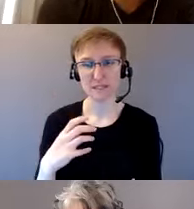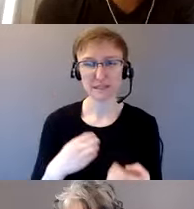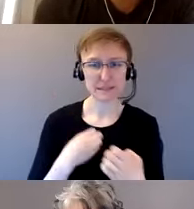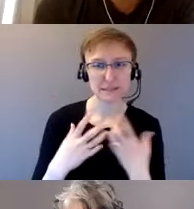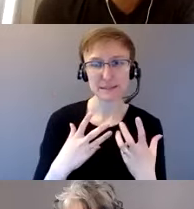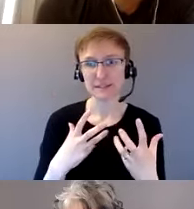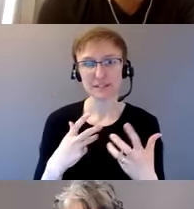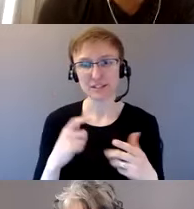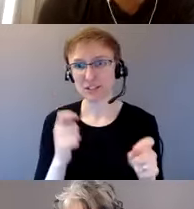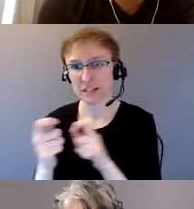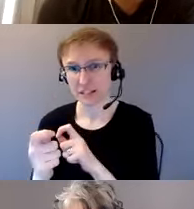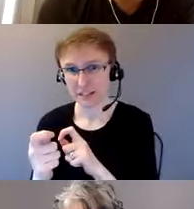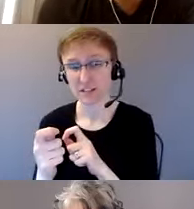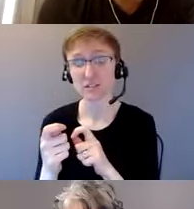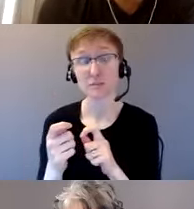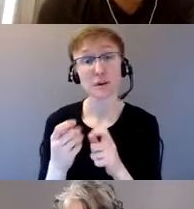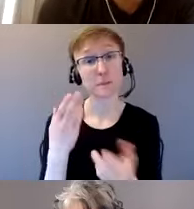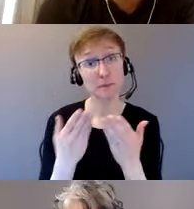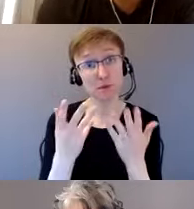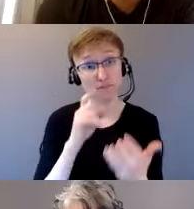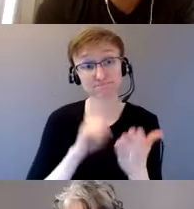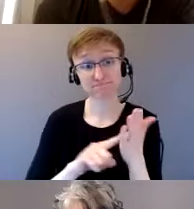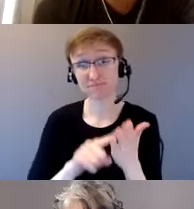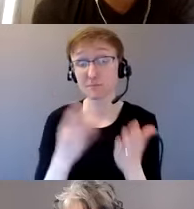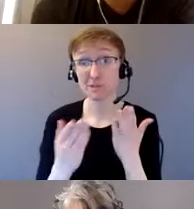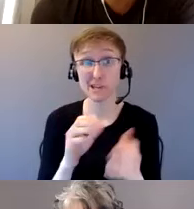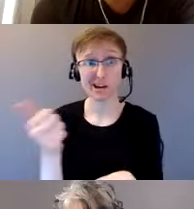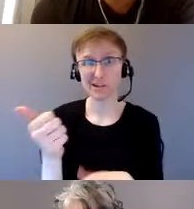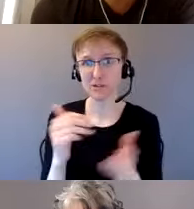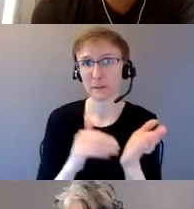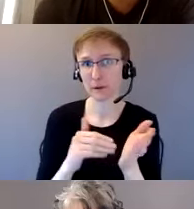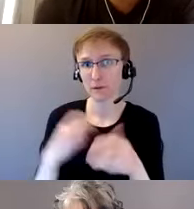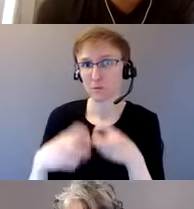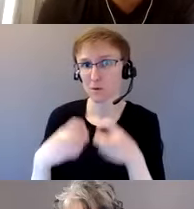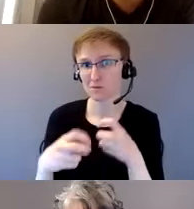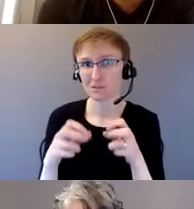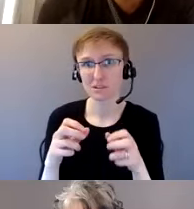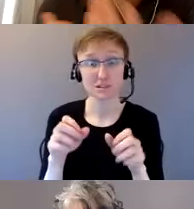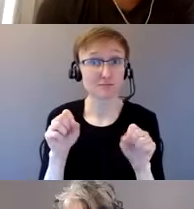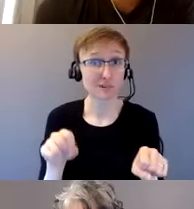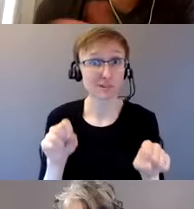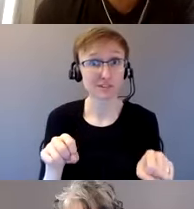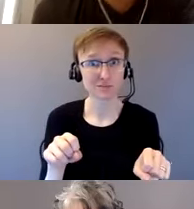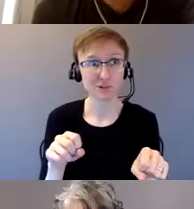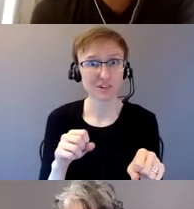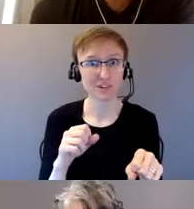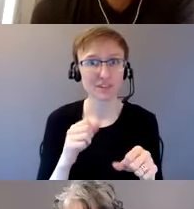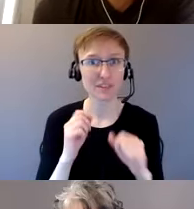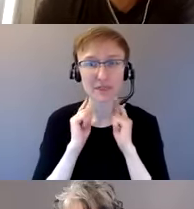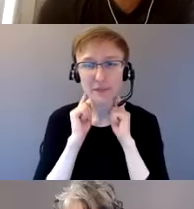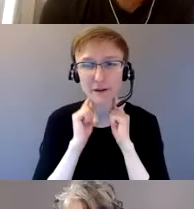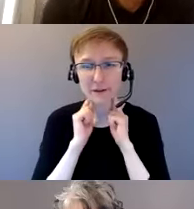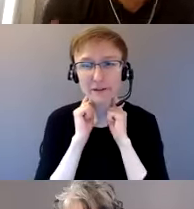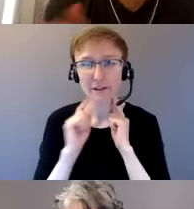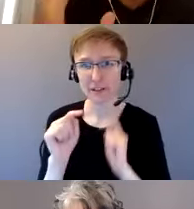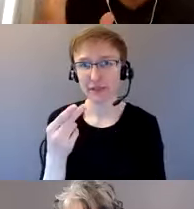other contributing health issues? Are there serious medical problems that might be contributing to someone have an untreated thyroid condition, for example,